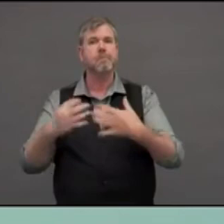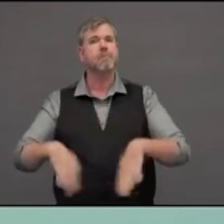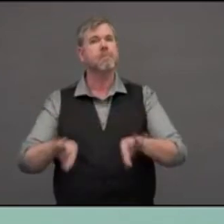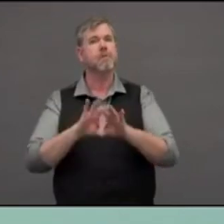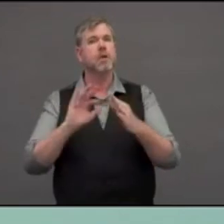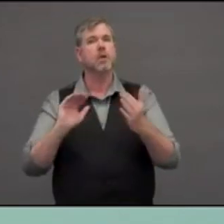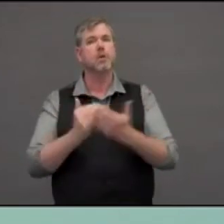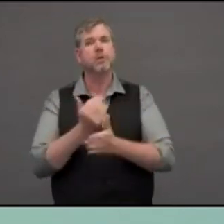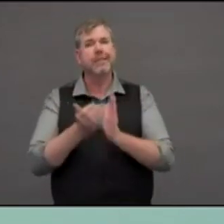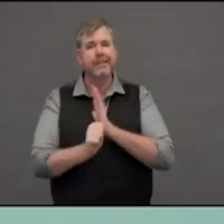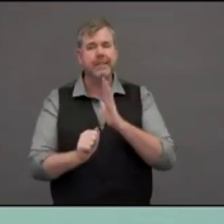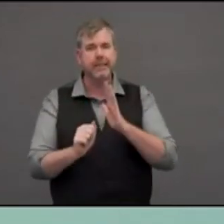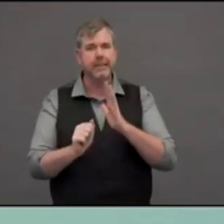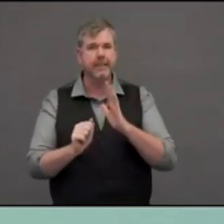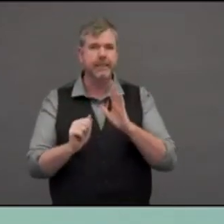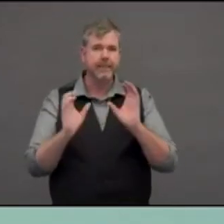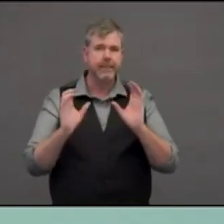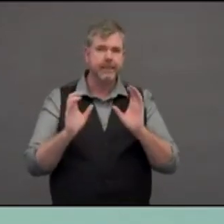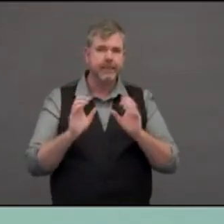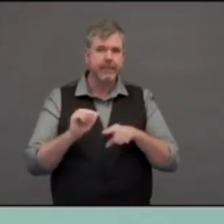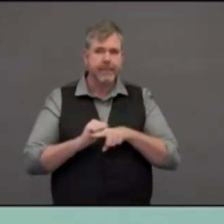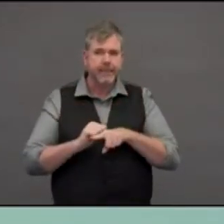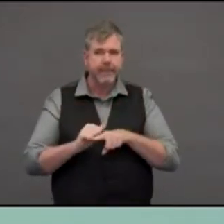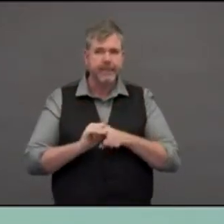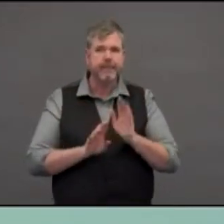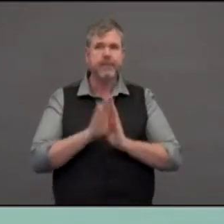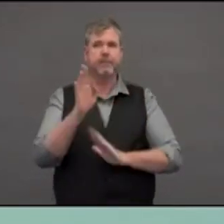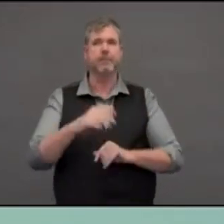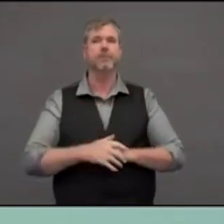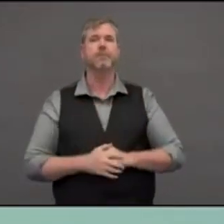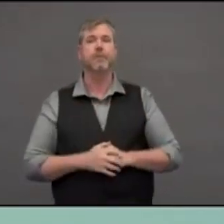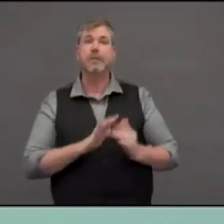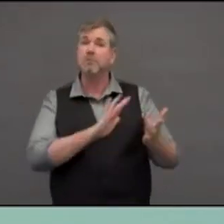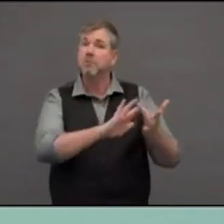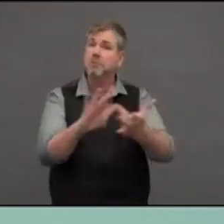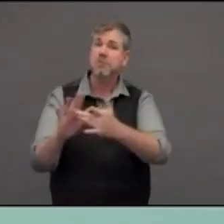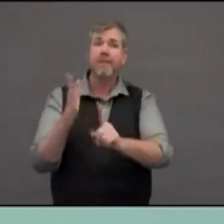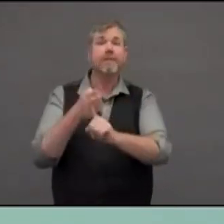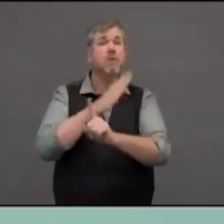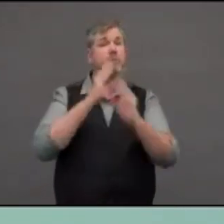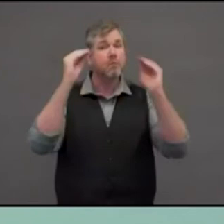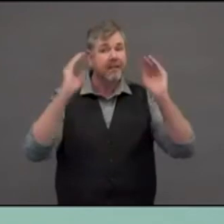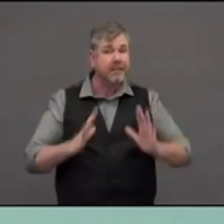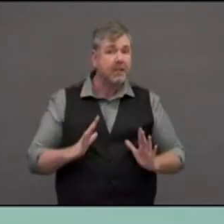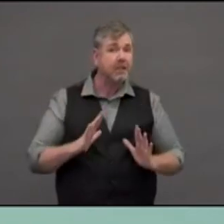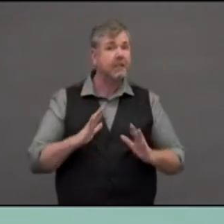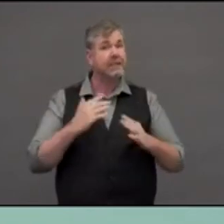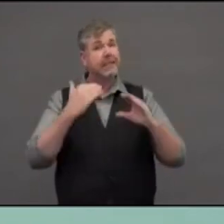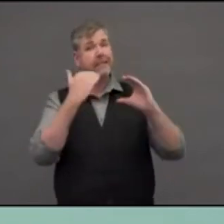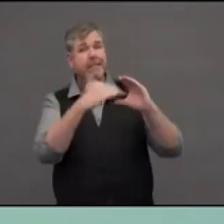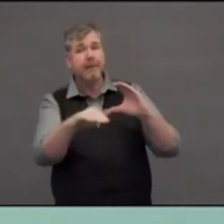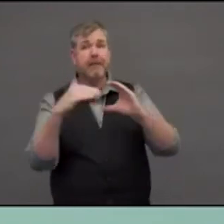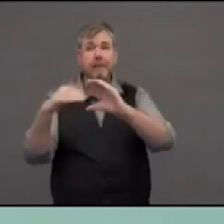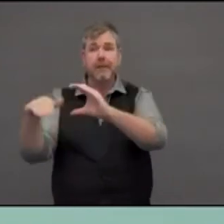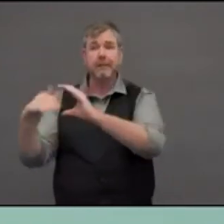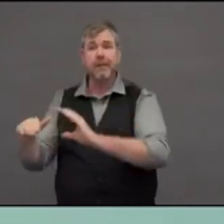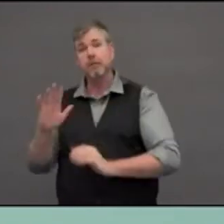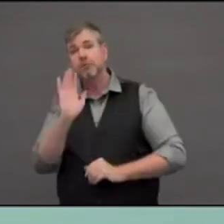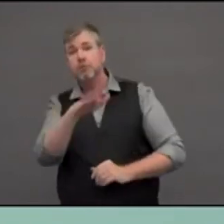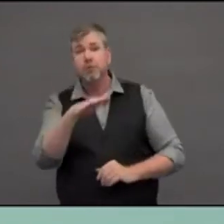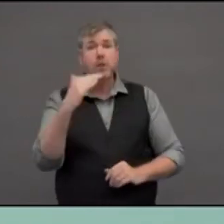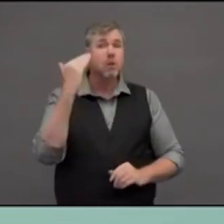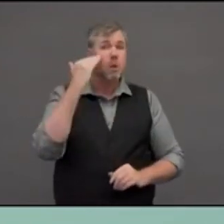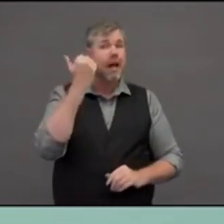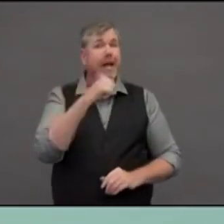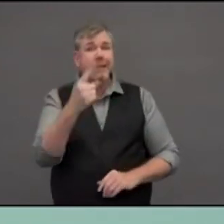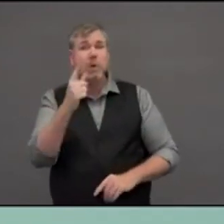contact professors, former professors, reach out to them, ask them, hey, do you know somebody that's hiring? Do you know